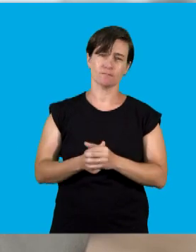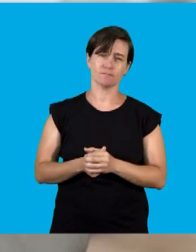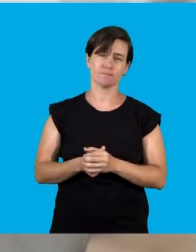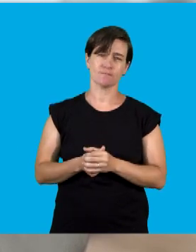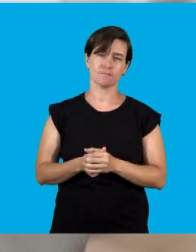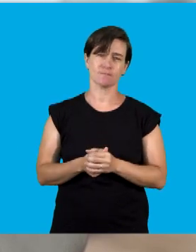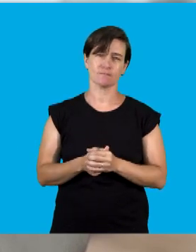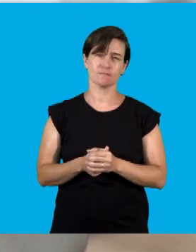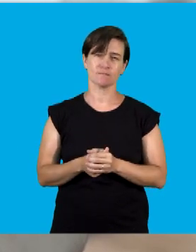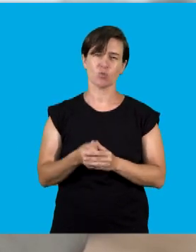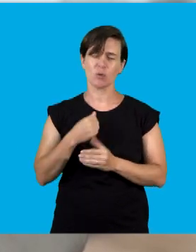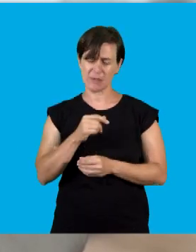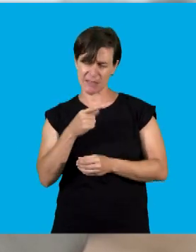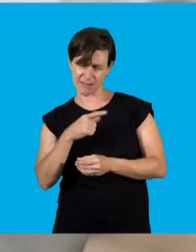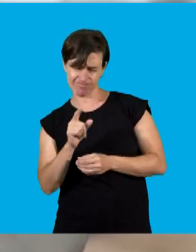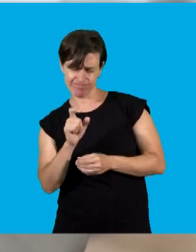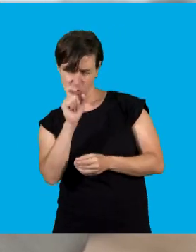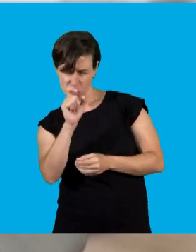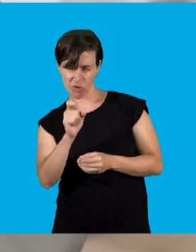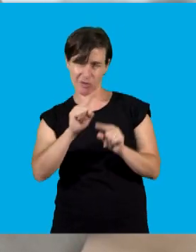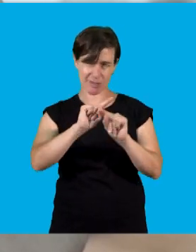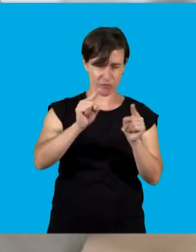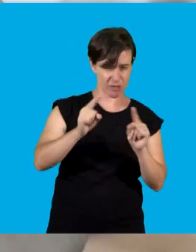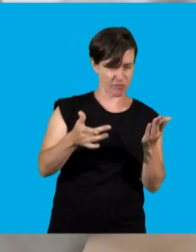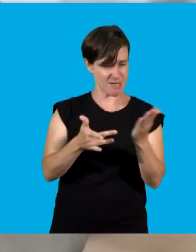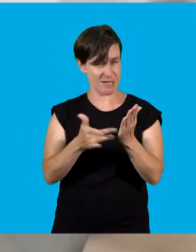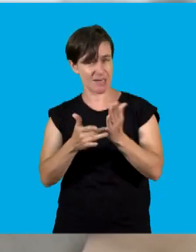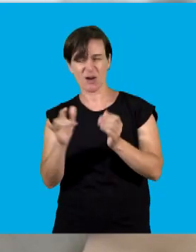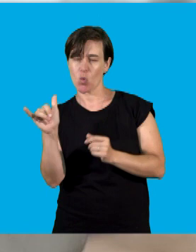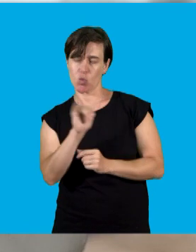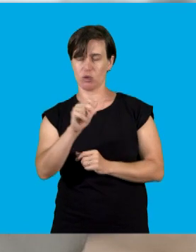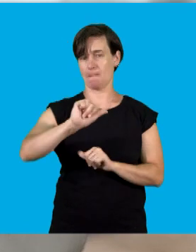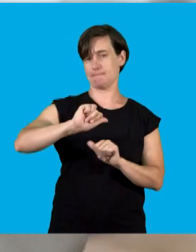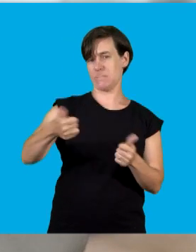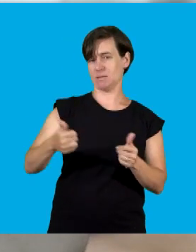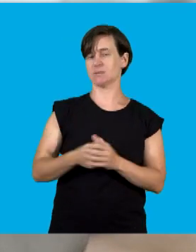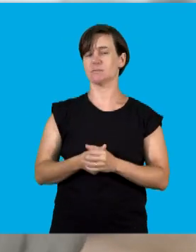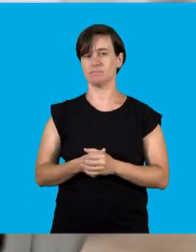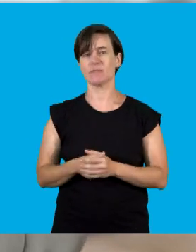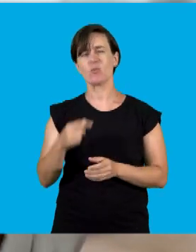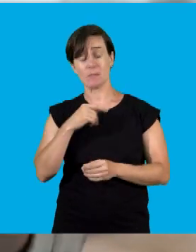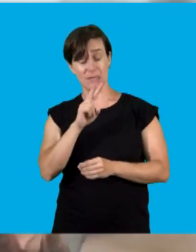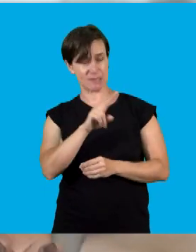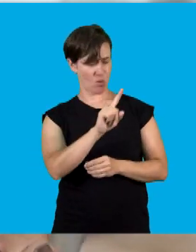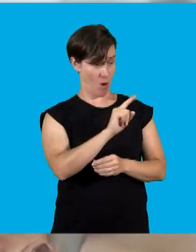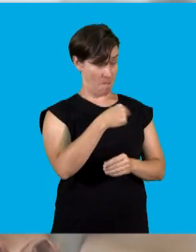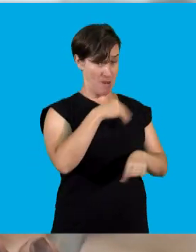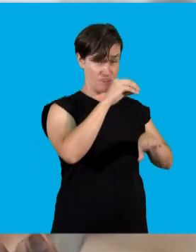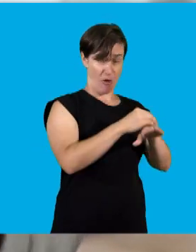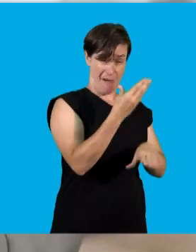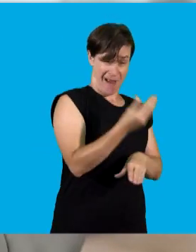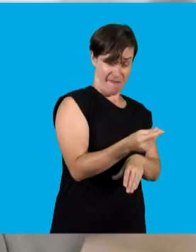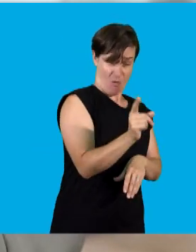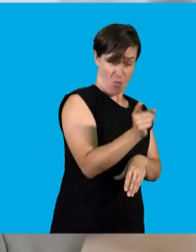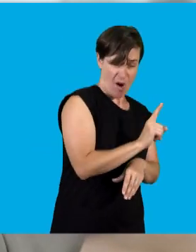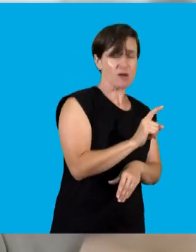the solutions by looking at the different techniques. So we will choose the relevant one, and the relevant one will be based on the problem that we are having.